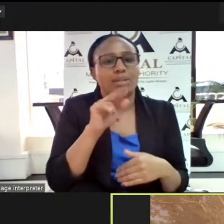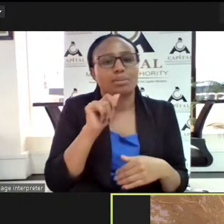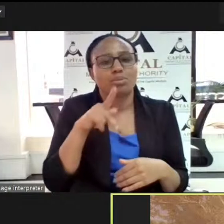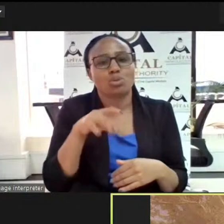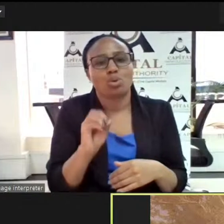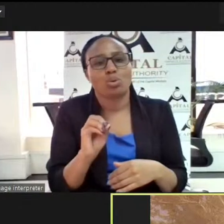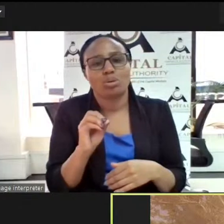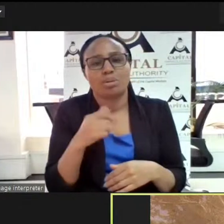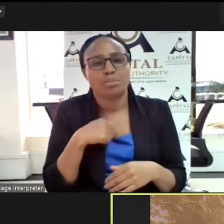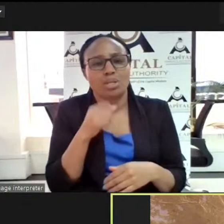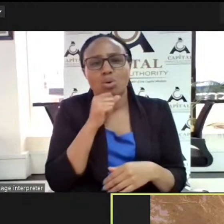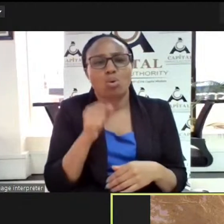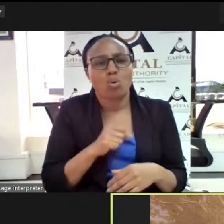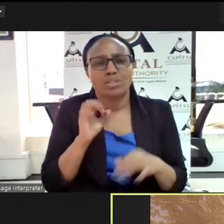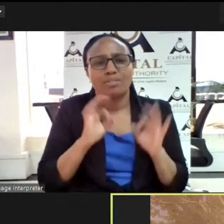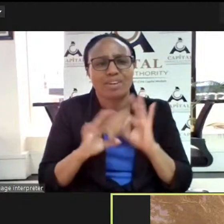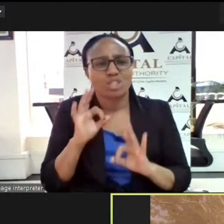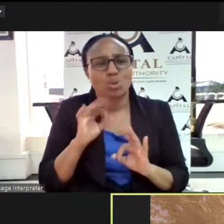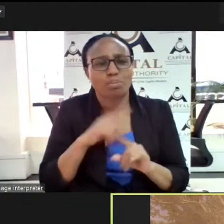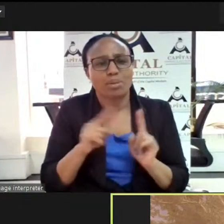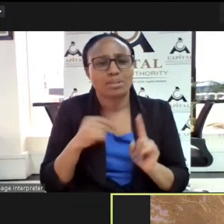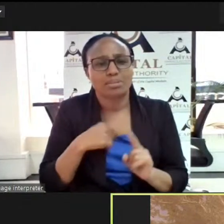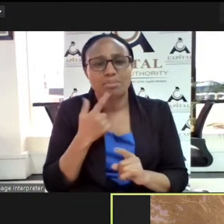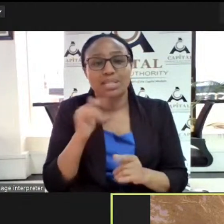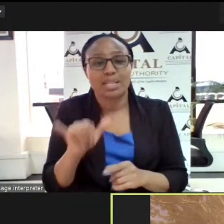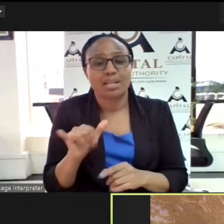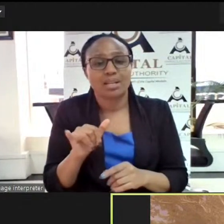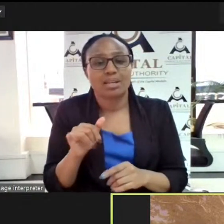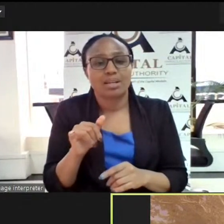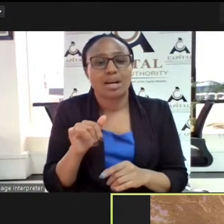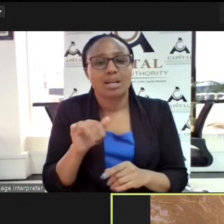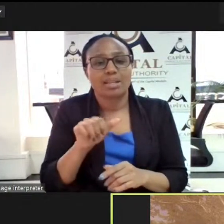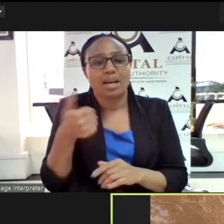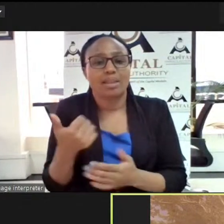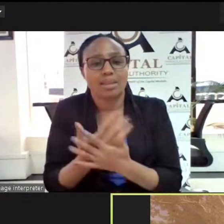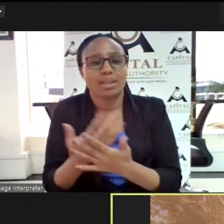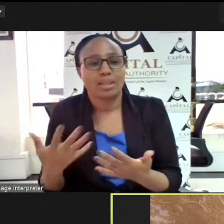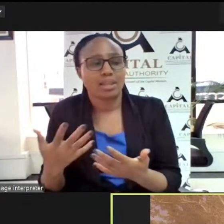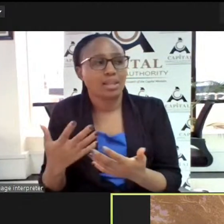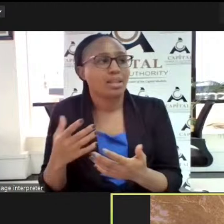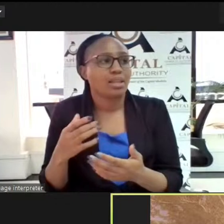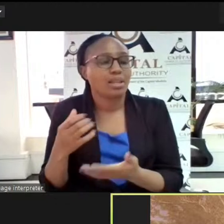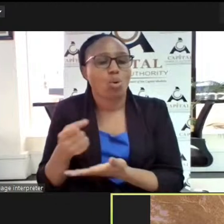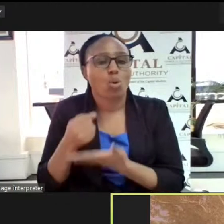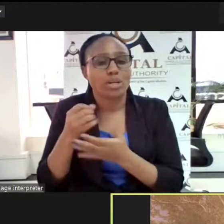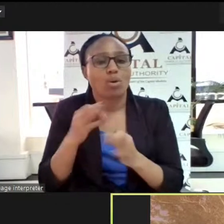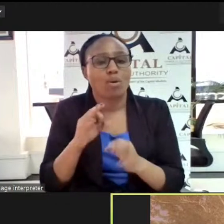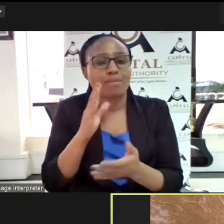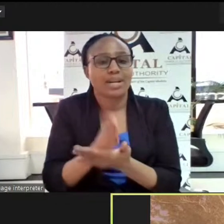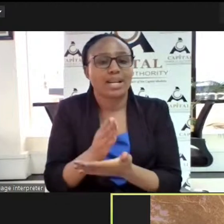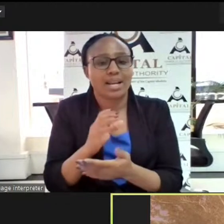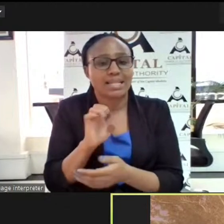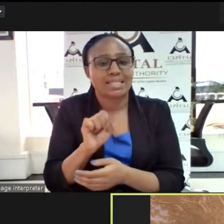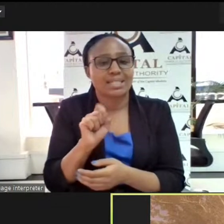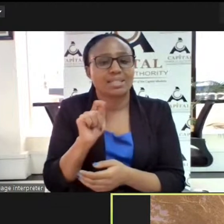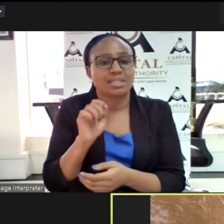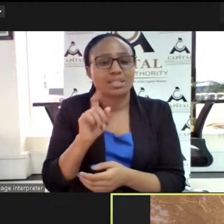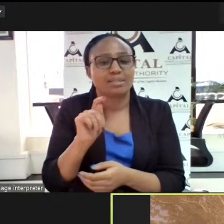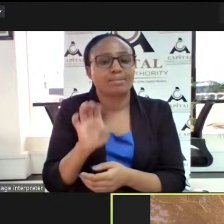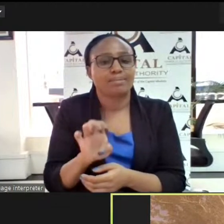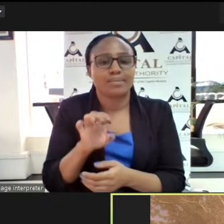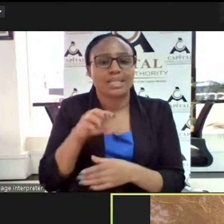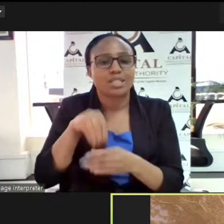little old-fashioned when I'm saying that. And the other thing is that when you look at the other holders of real estate globally are institutional